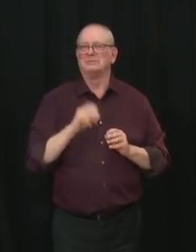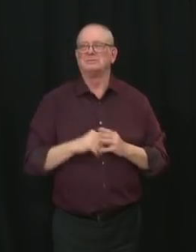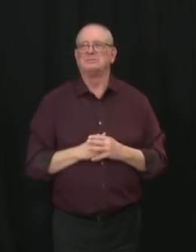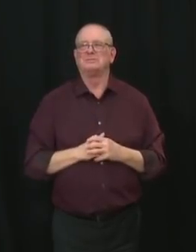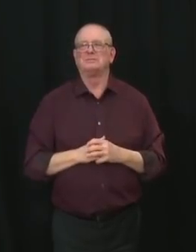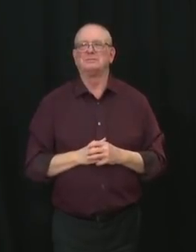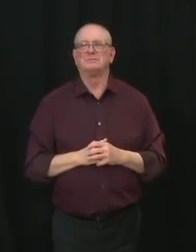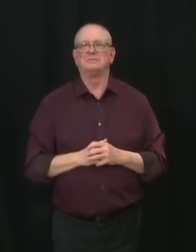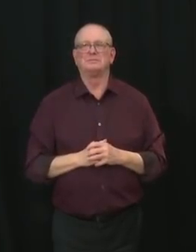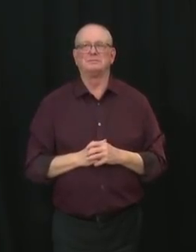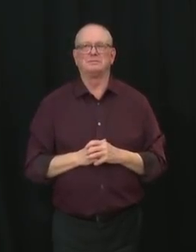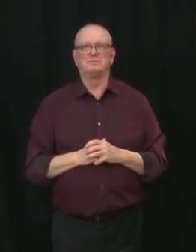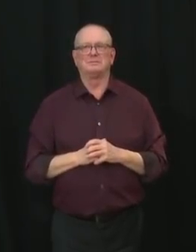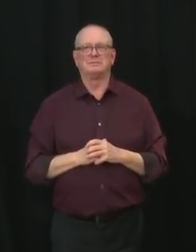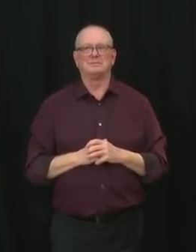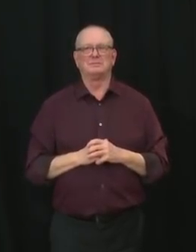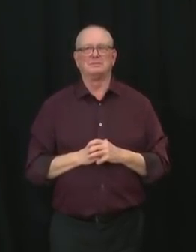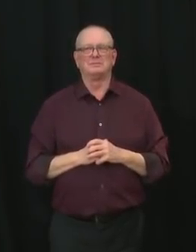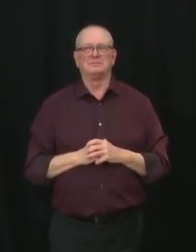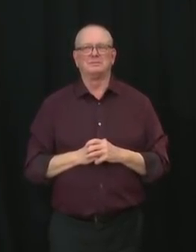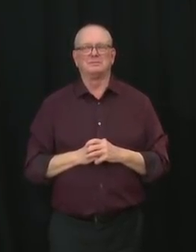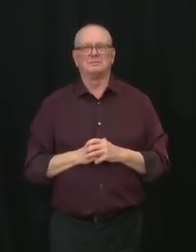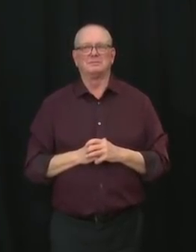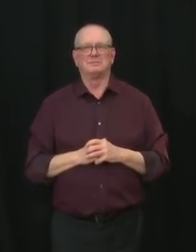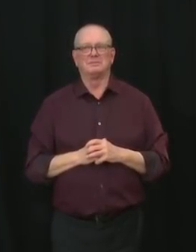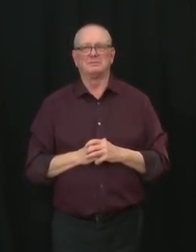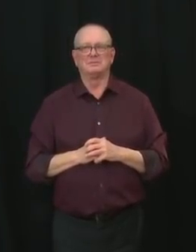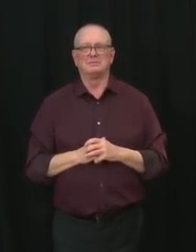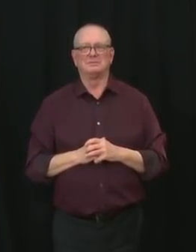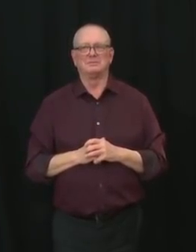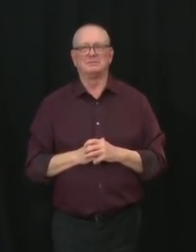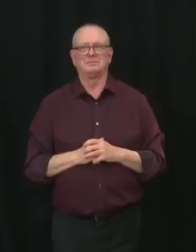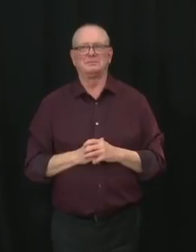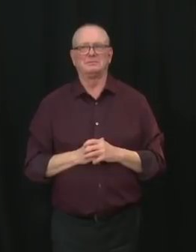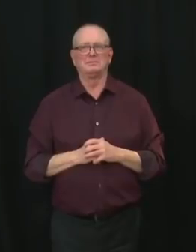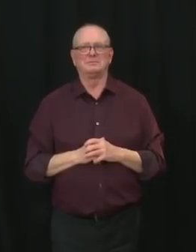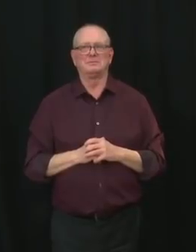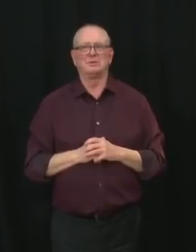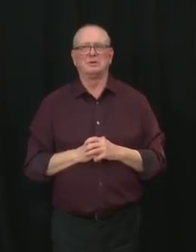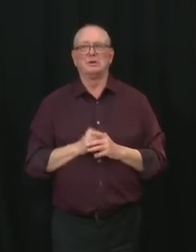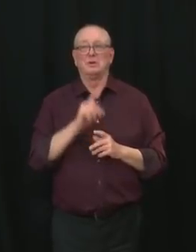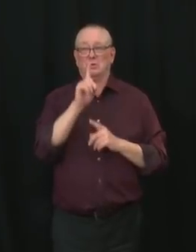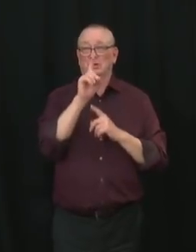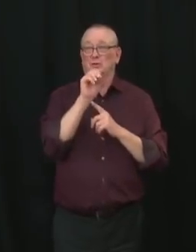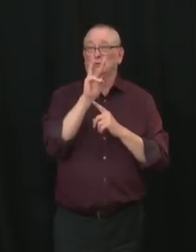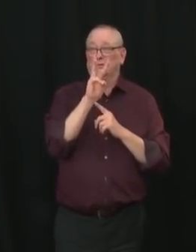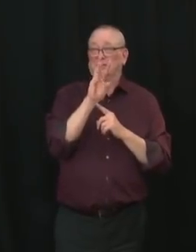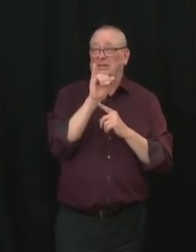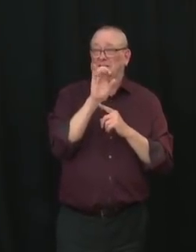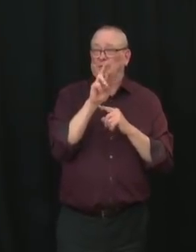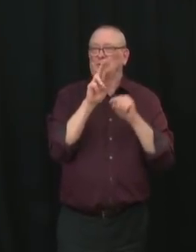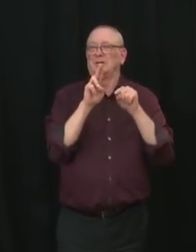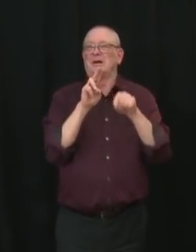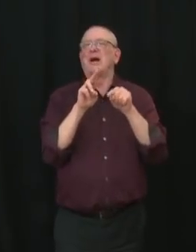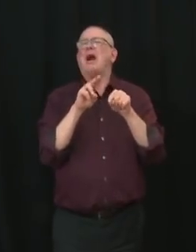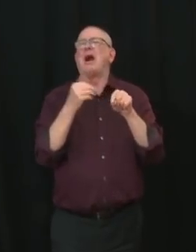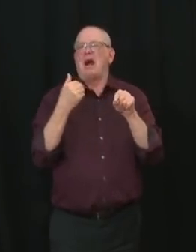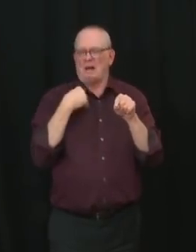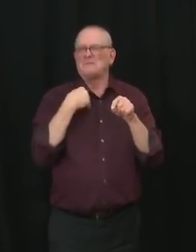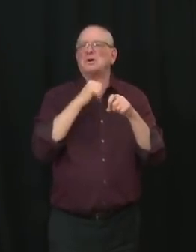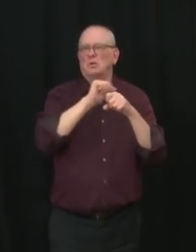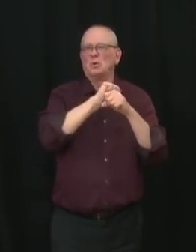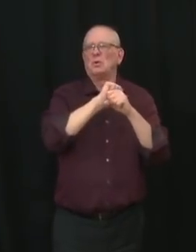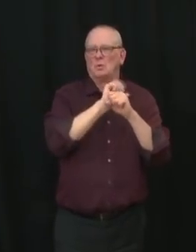and 194 patients in intensive care overall, COVID and non-COVID. Worth noting that